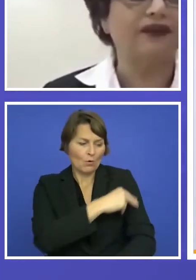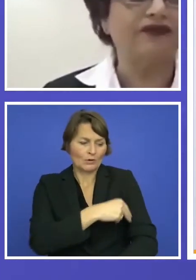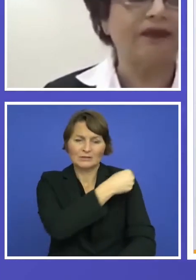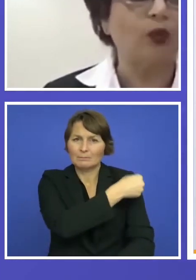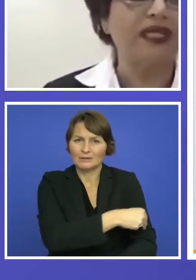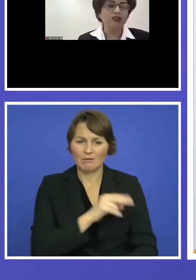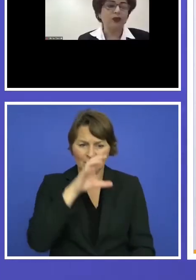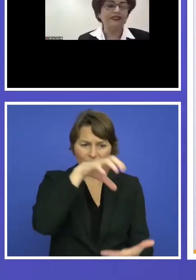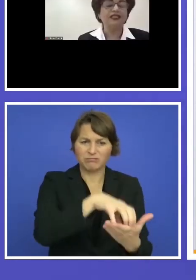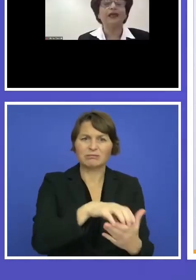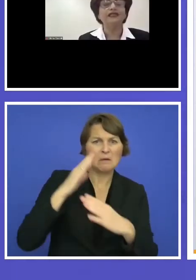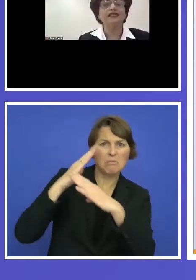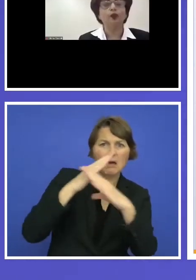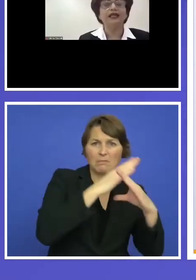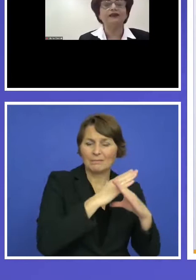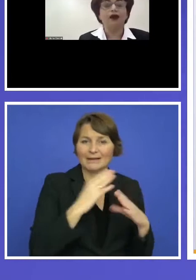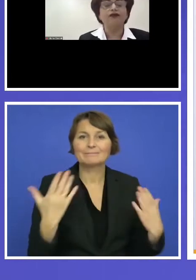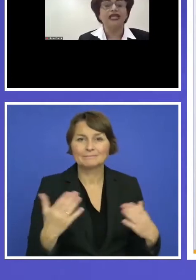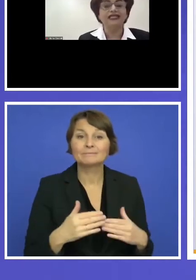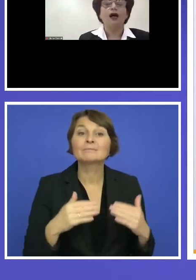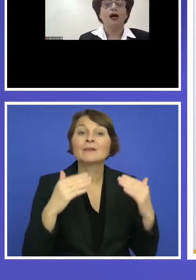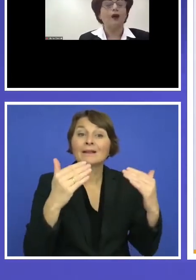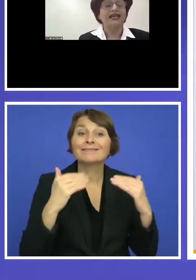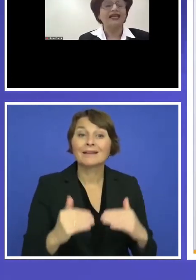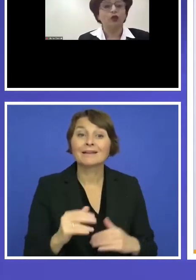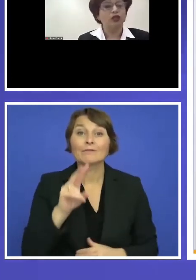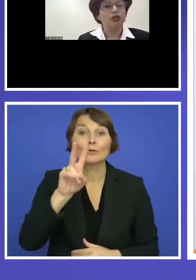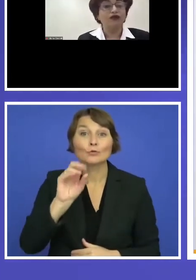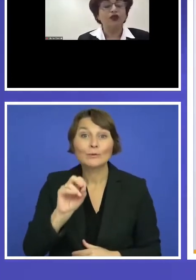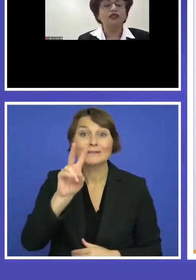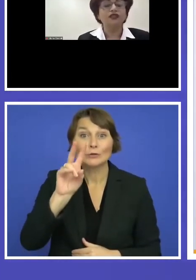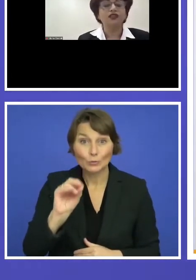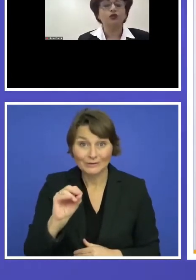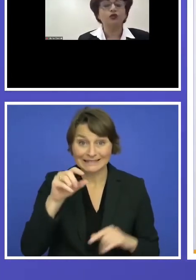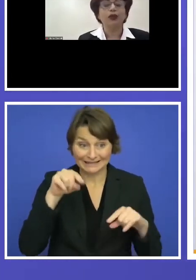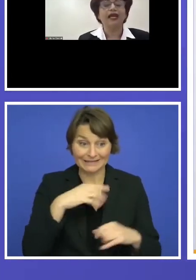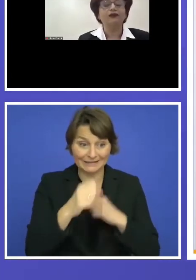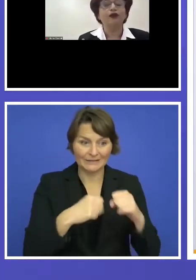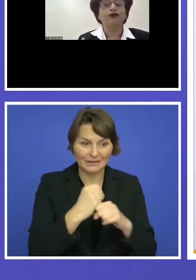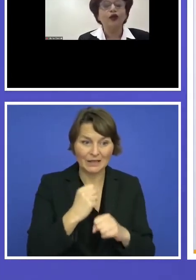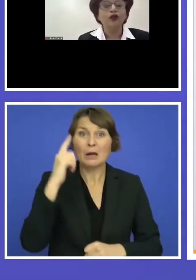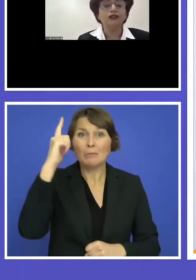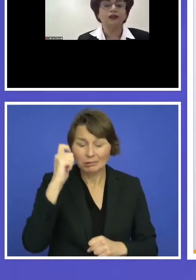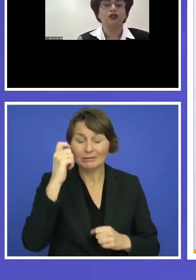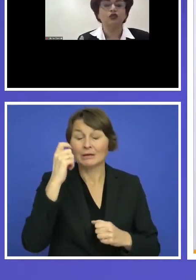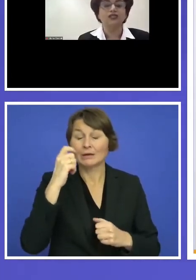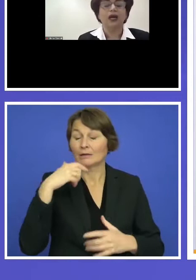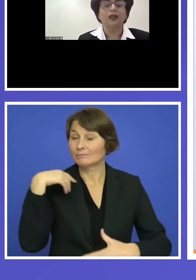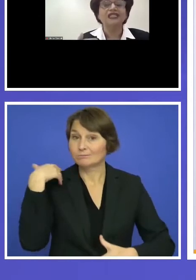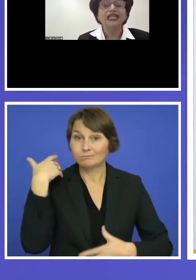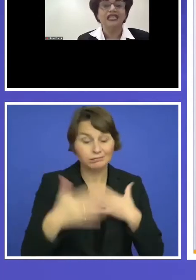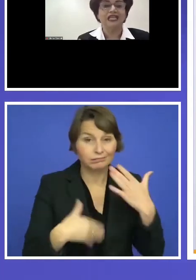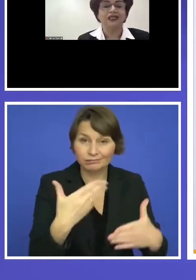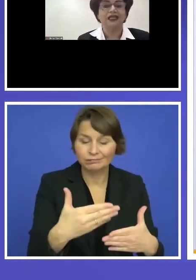then we had the February 2020 when the COVID-19 started. As Order of Nurses, we were the first to